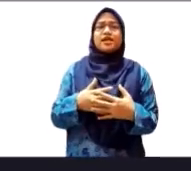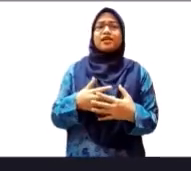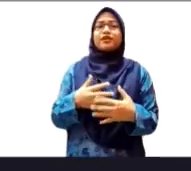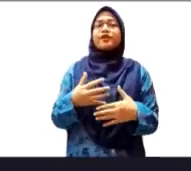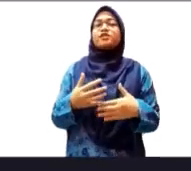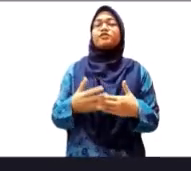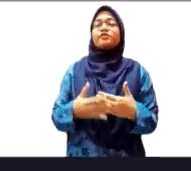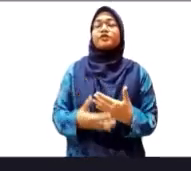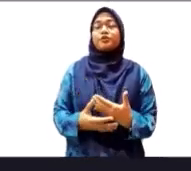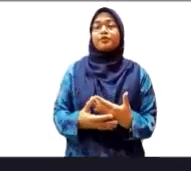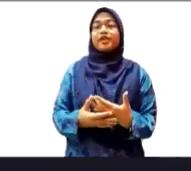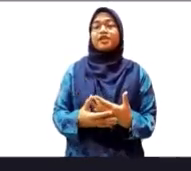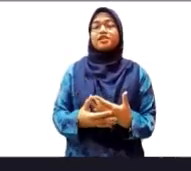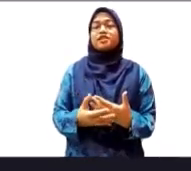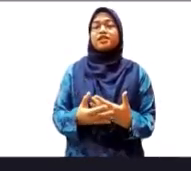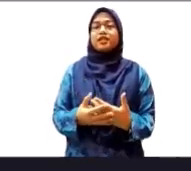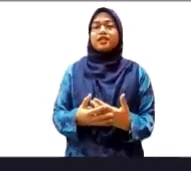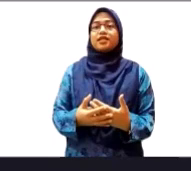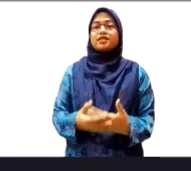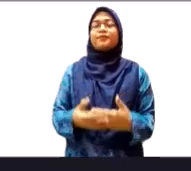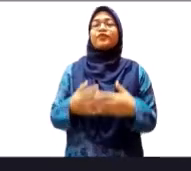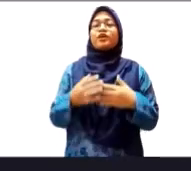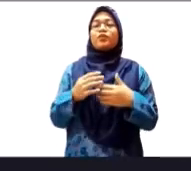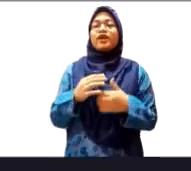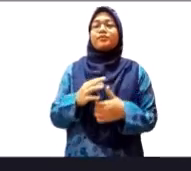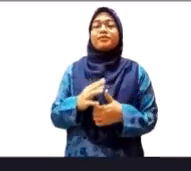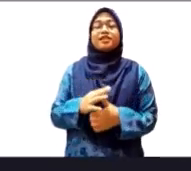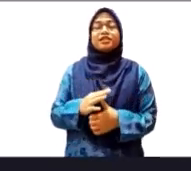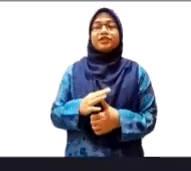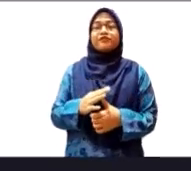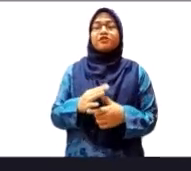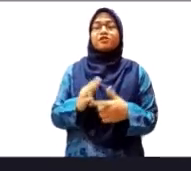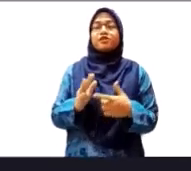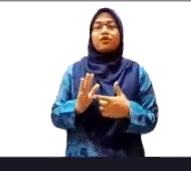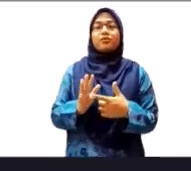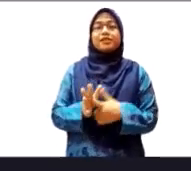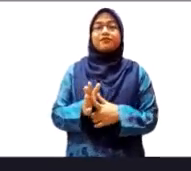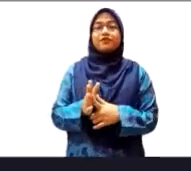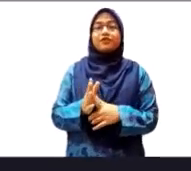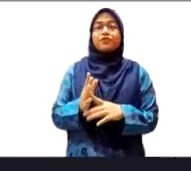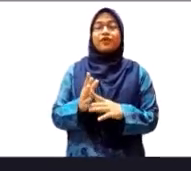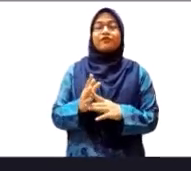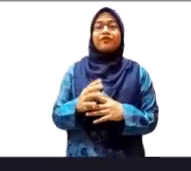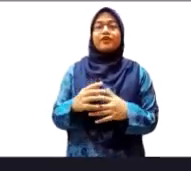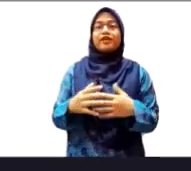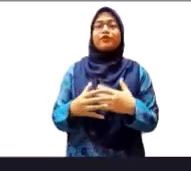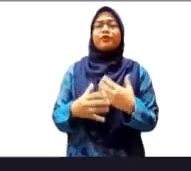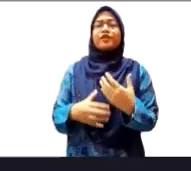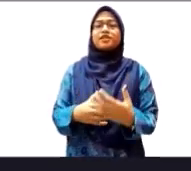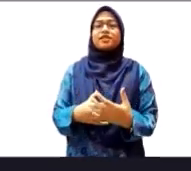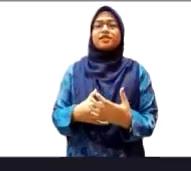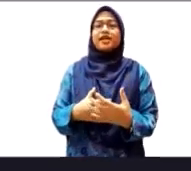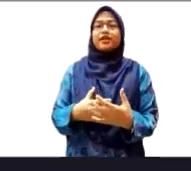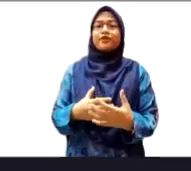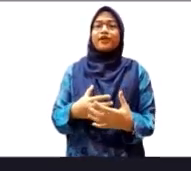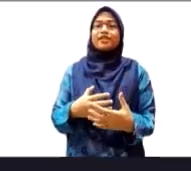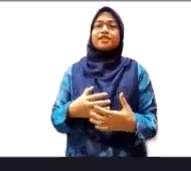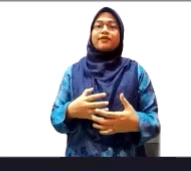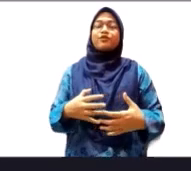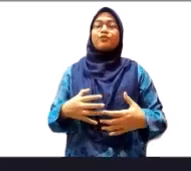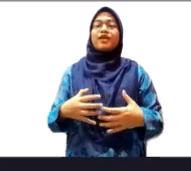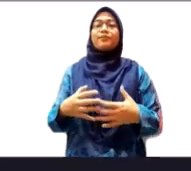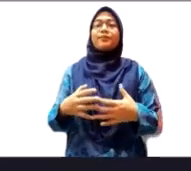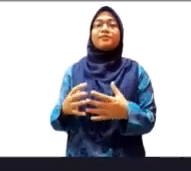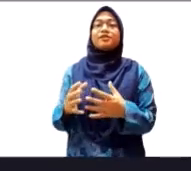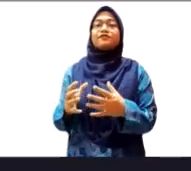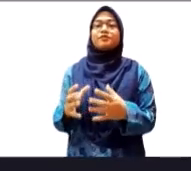situations that requires non-verbal communication is when military force or police force went for an operations that requires